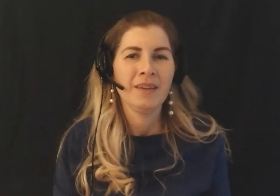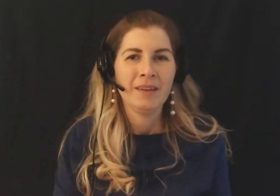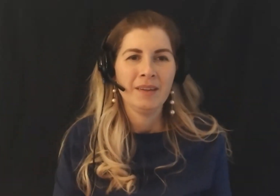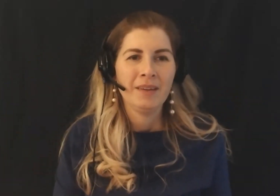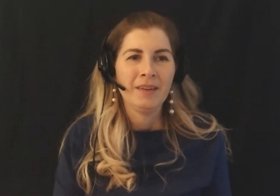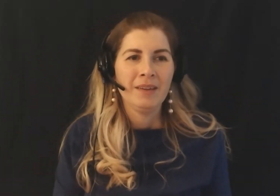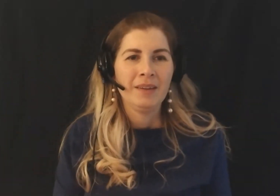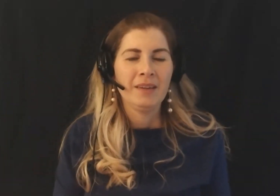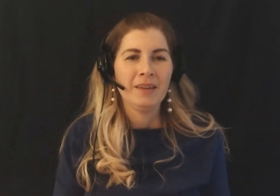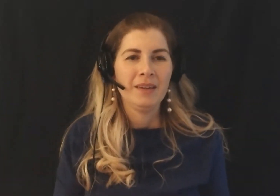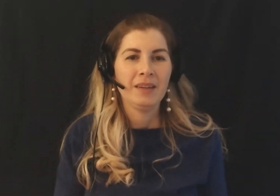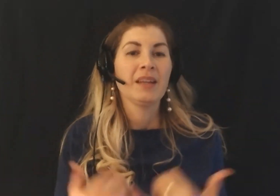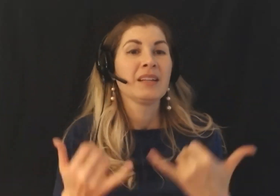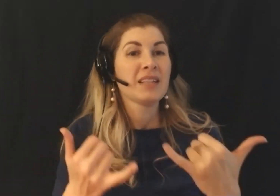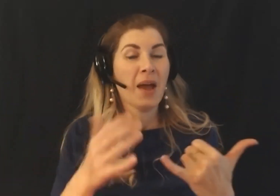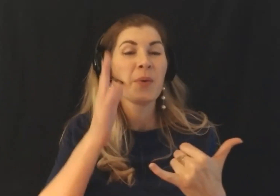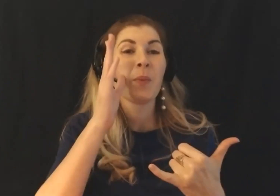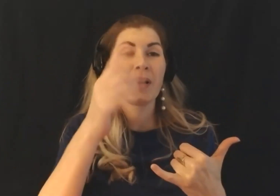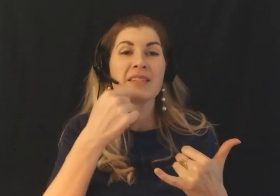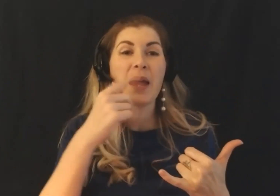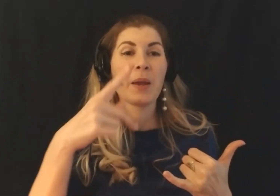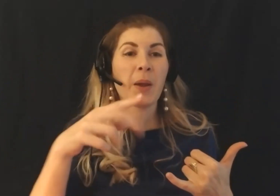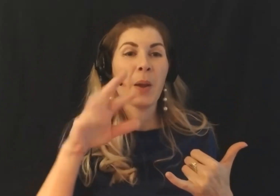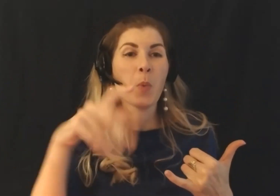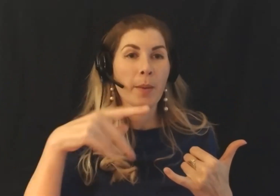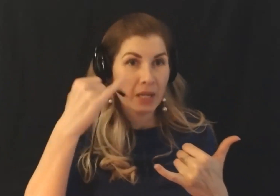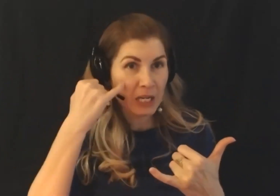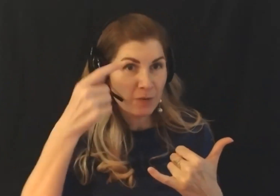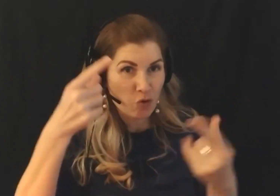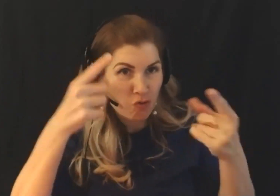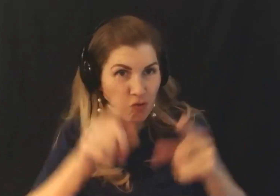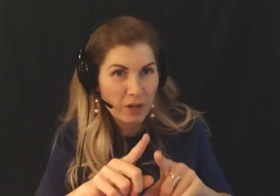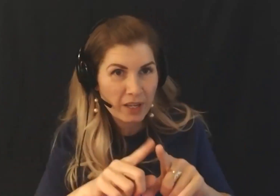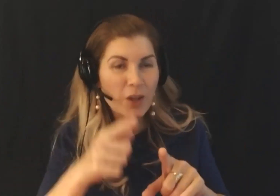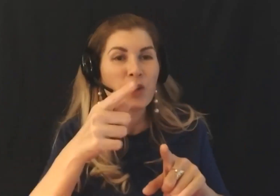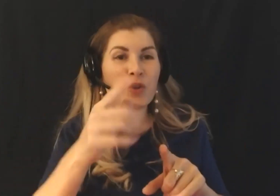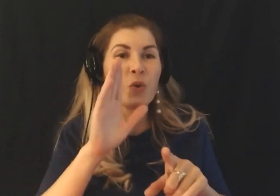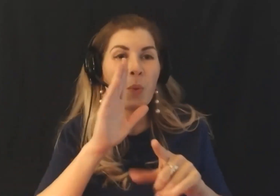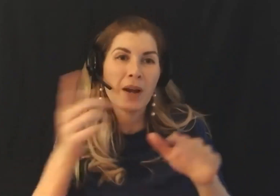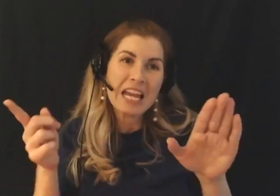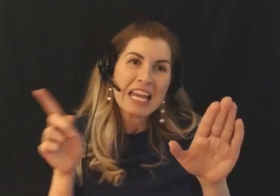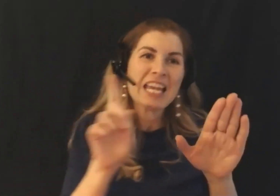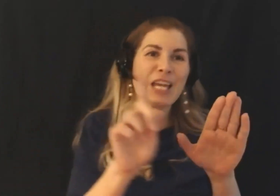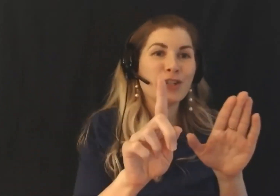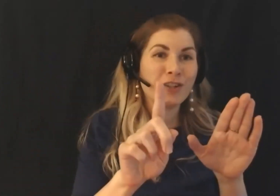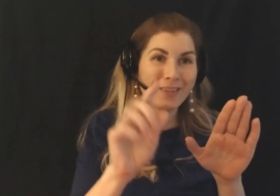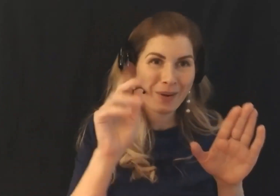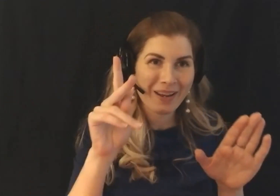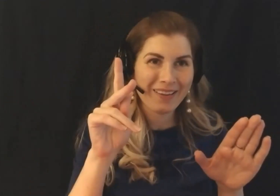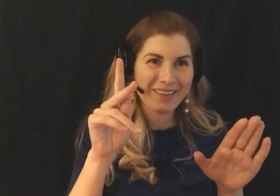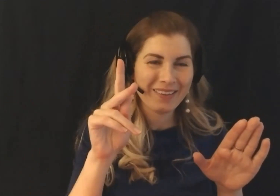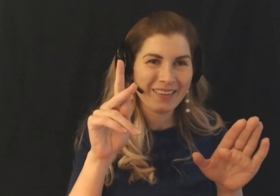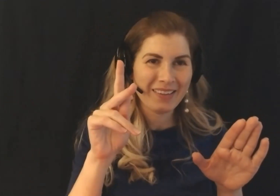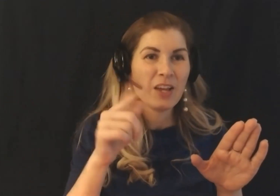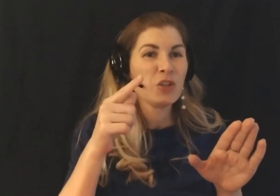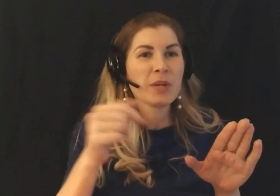So I'm going to say a prompt, and if you agree with the prompt, you will enter the screen, and you can do that however you please, either walking